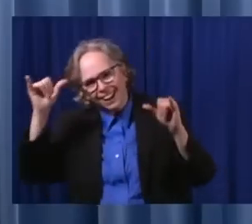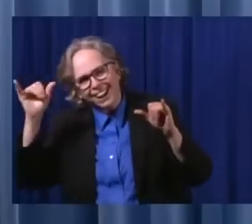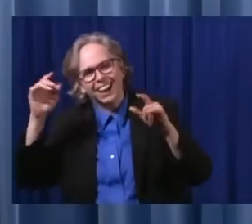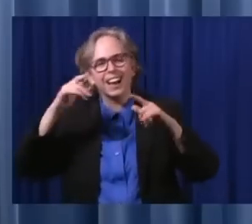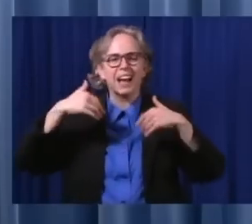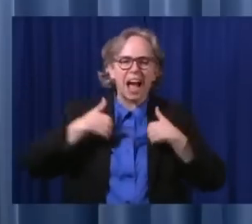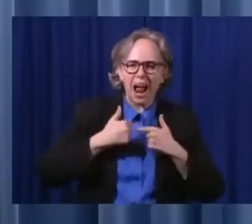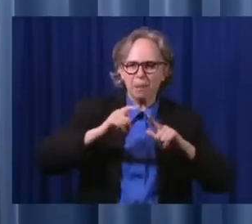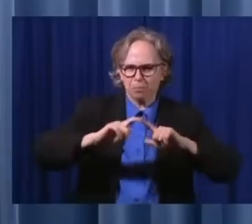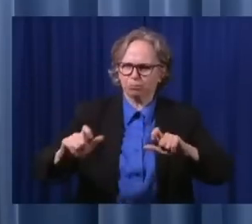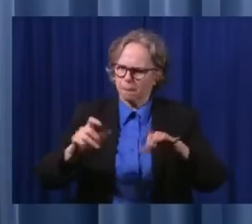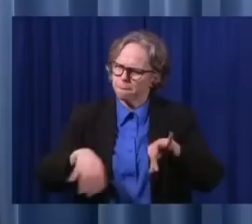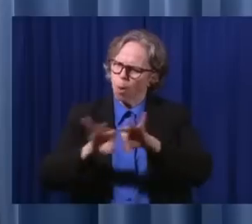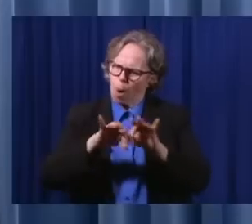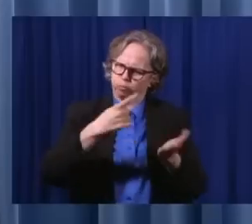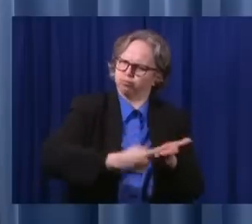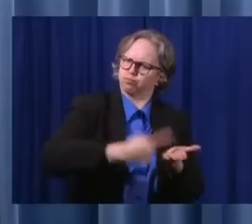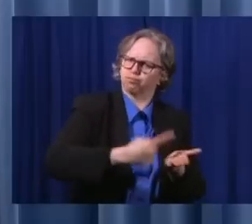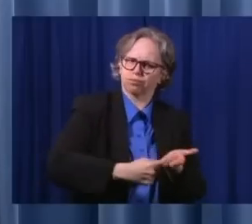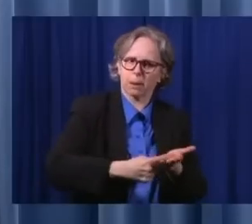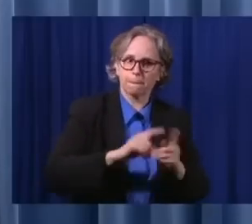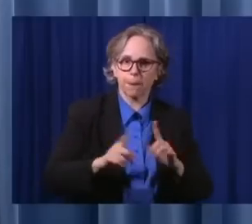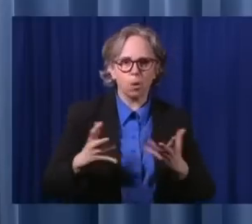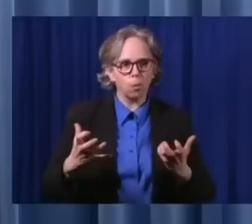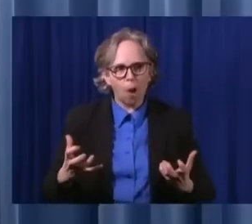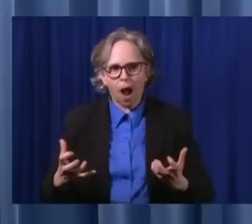important. But photography,